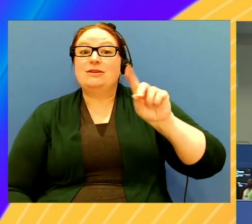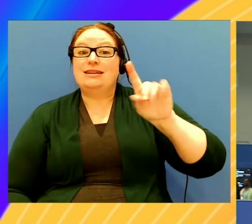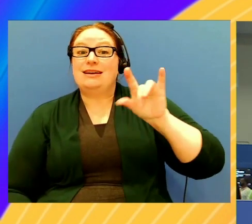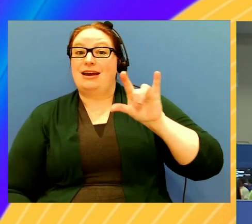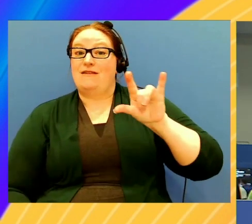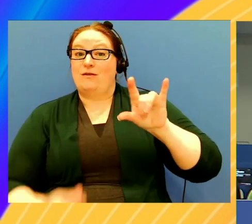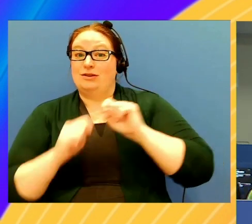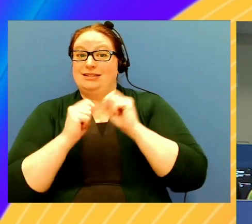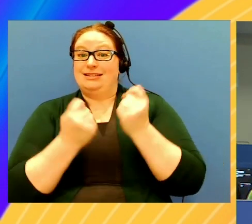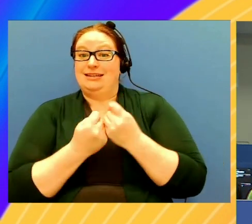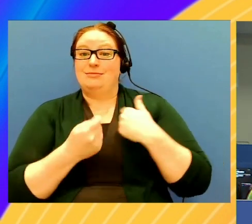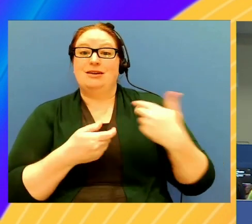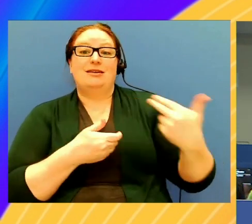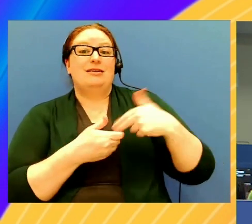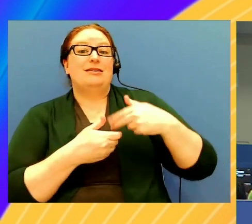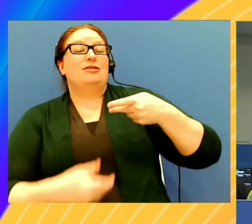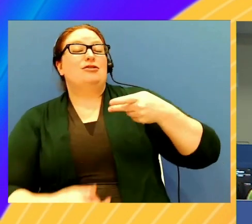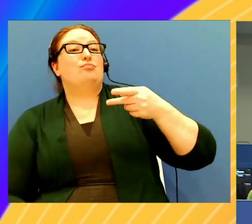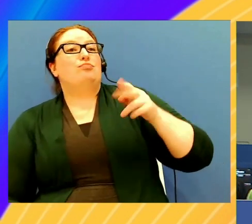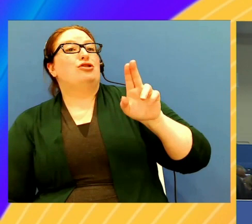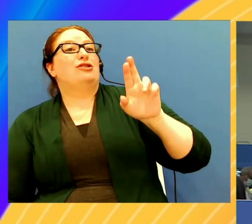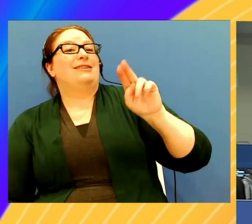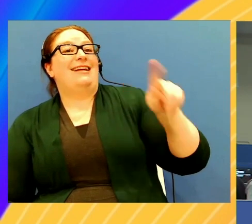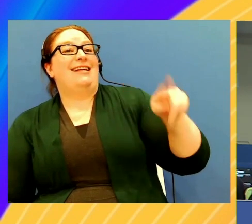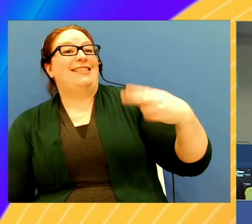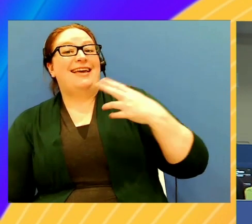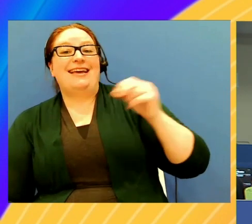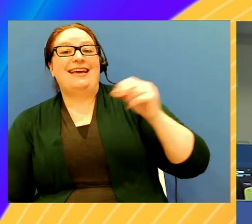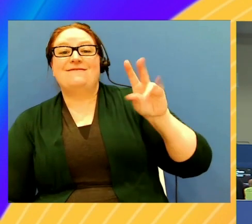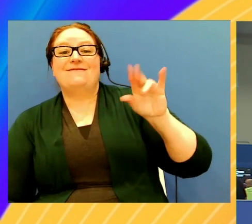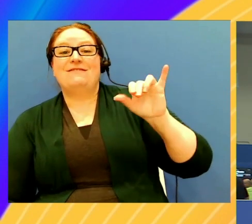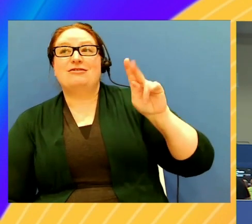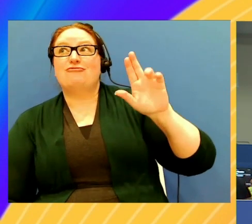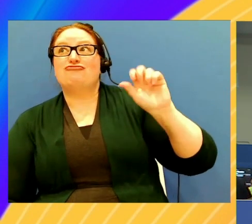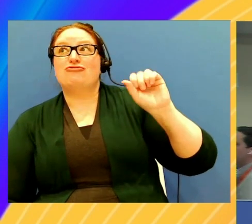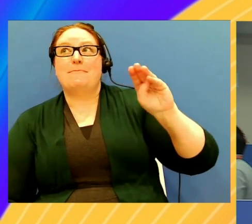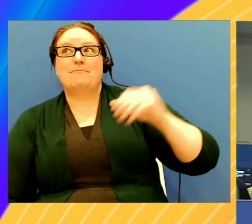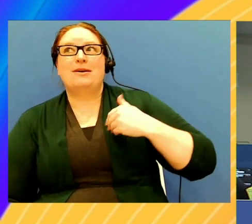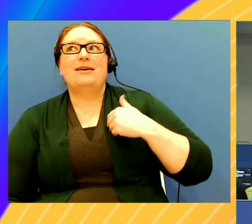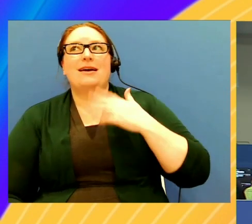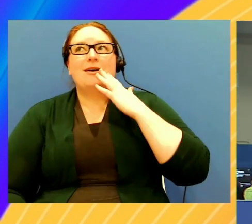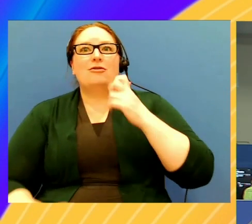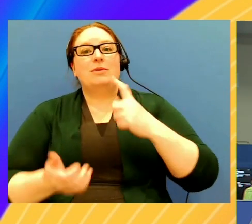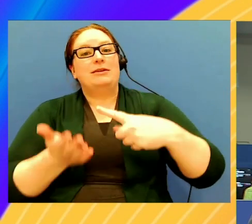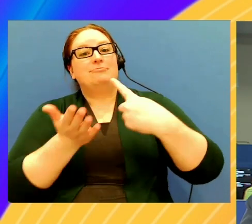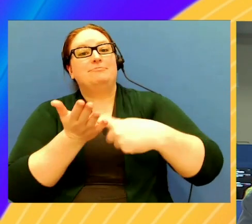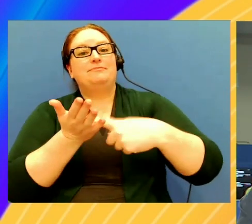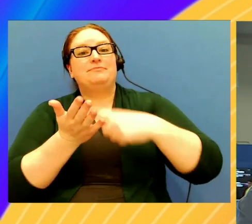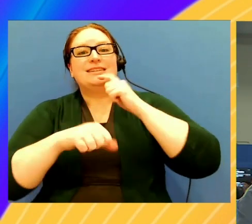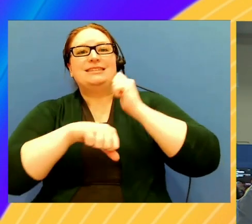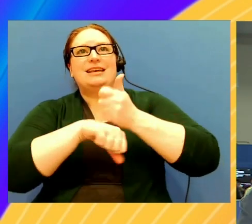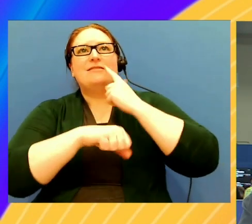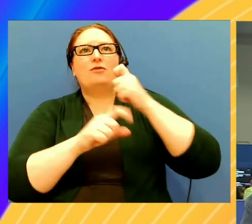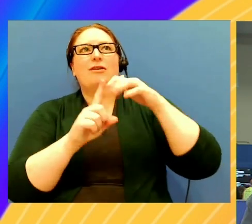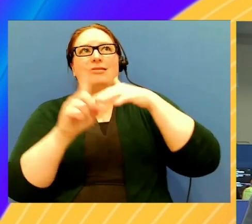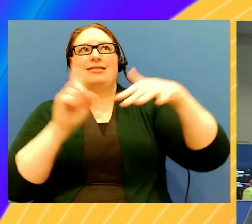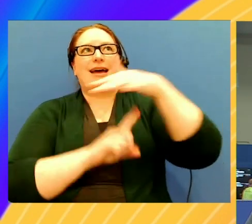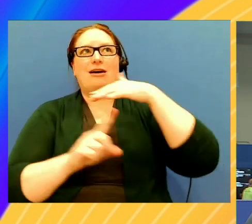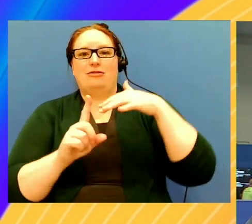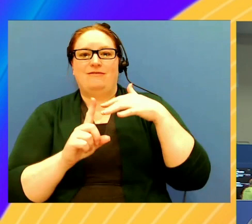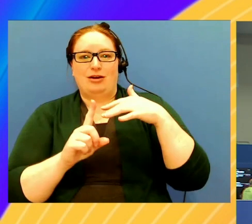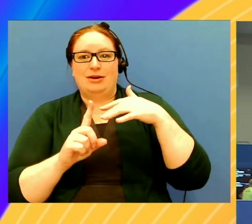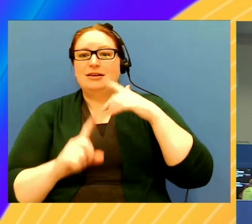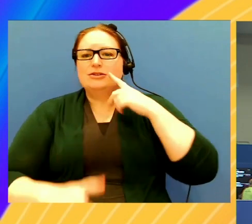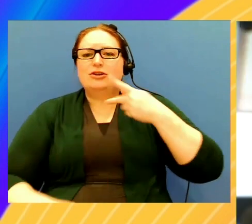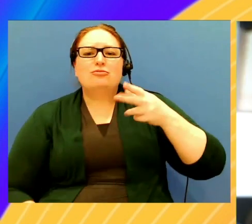am joined by Puneeth and Vikram, and we're going to talk about setting alarms for your cloud environment. So, Puneeth, go ahead and introduce